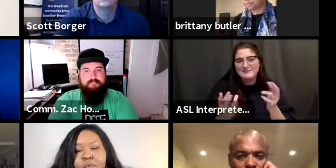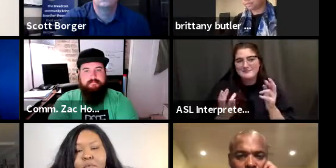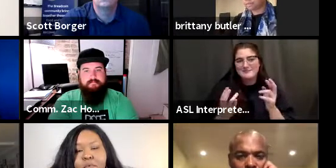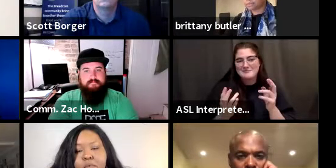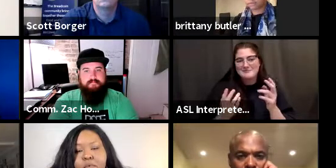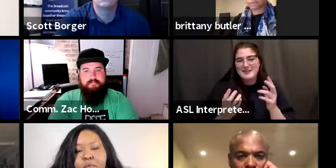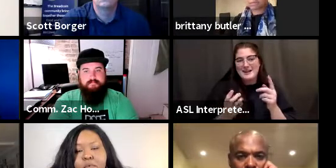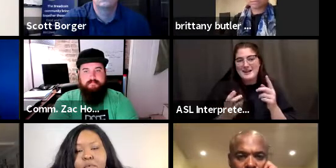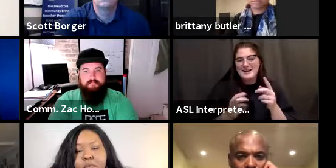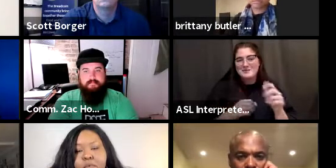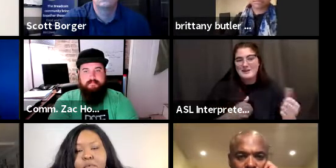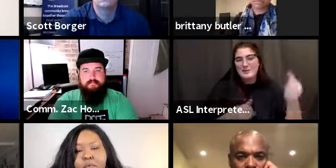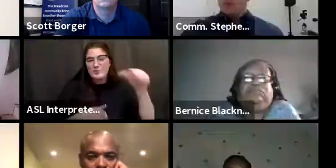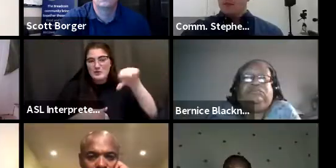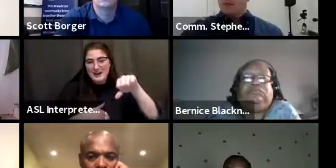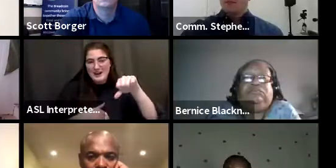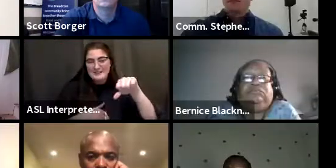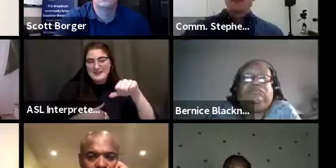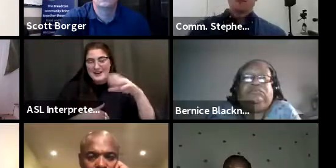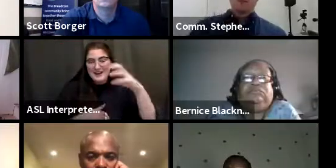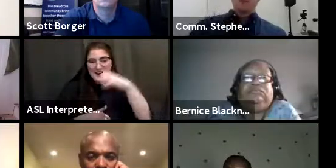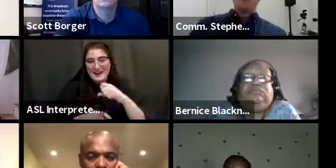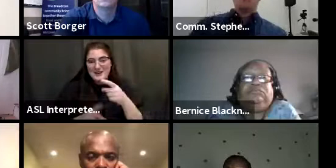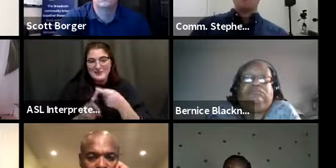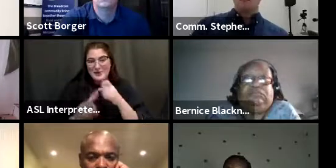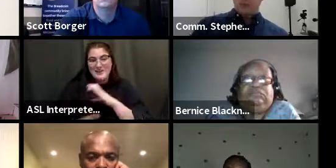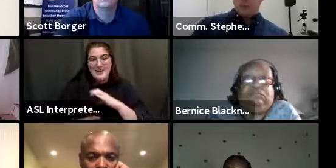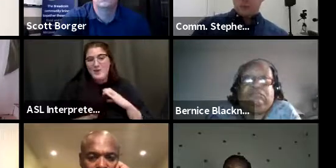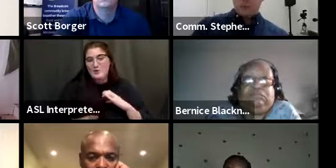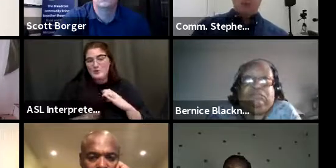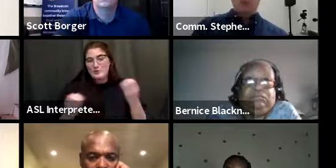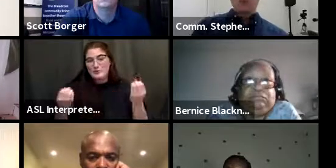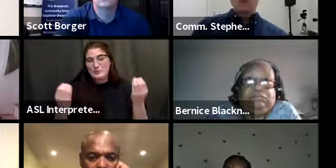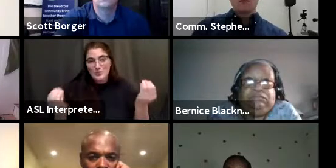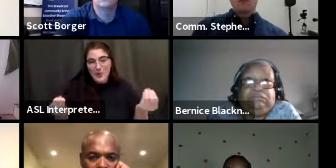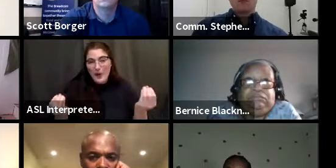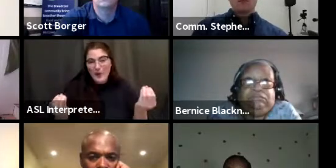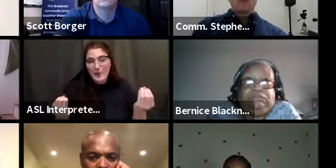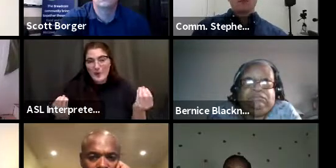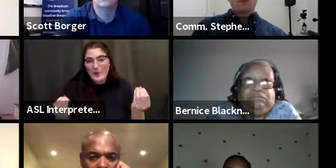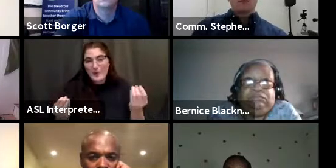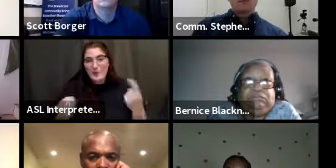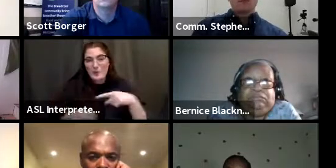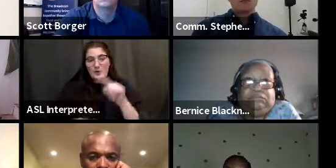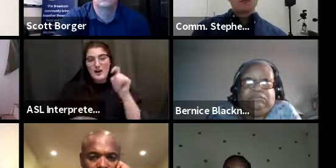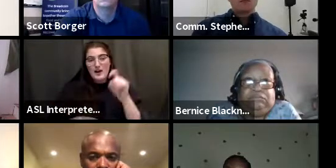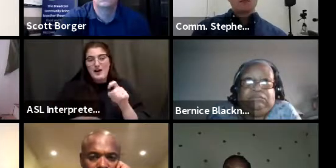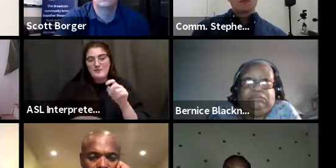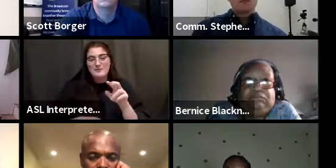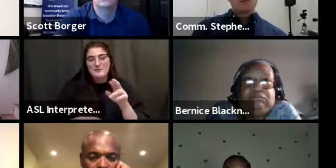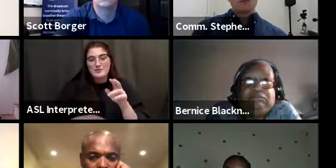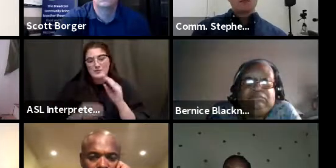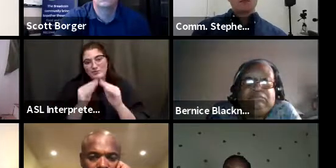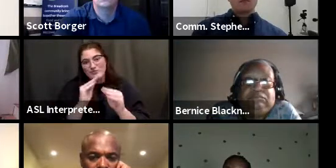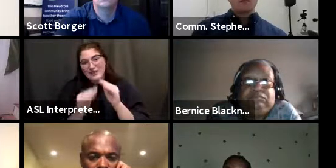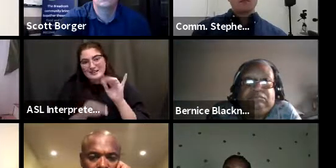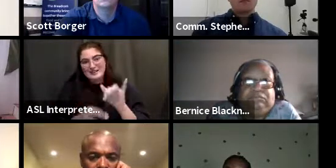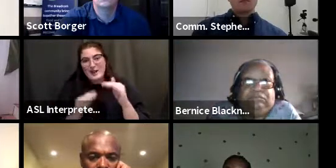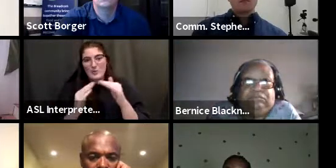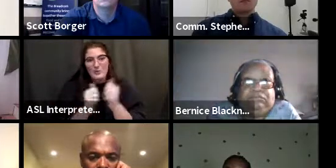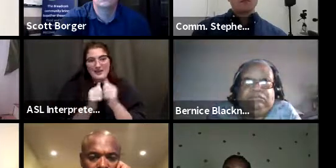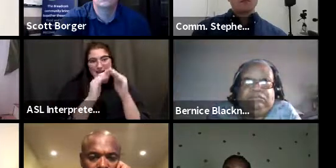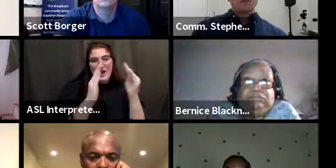It's been rejected, I guess, by the council. So we're gonna have to reset on housing. Right now